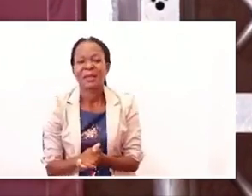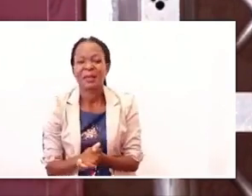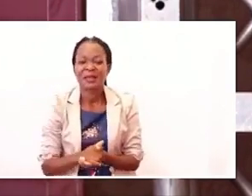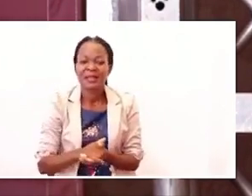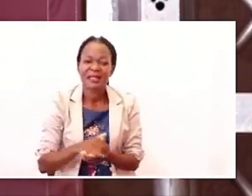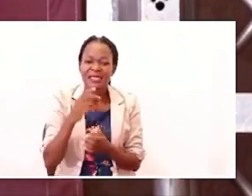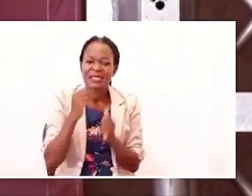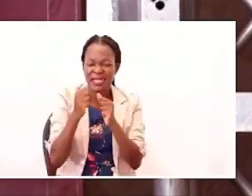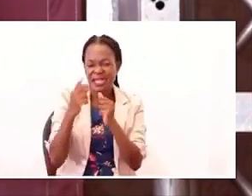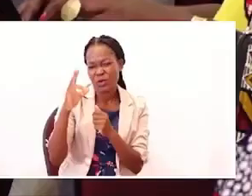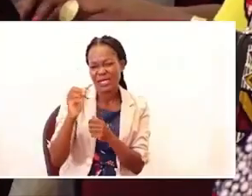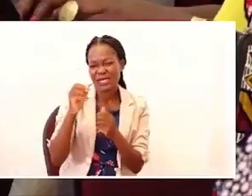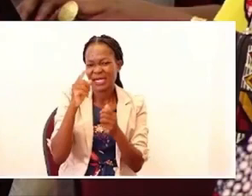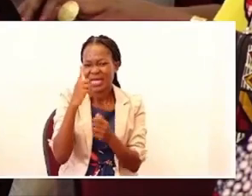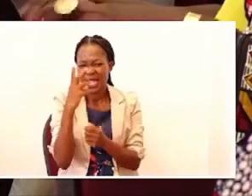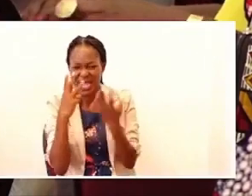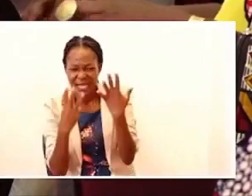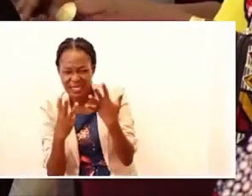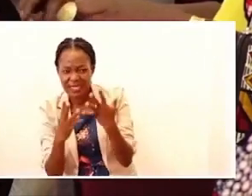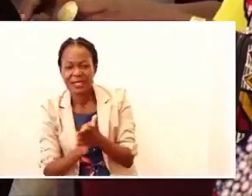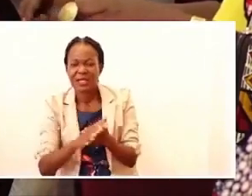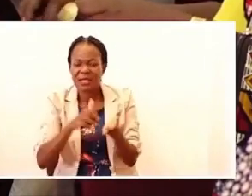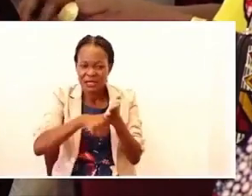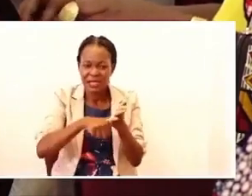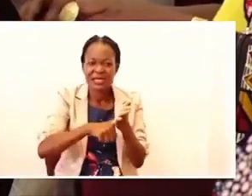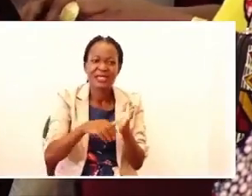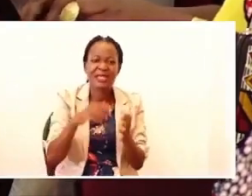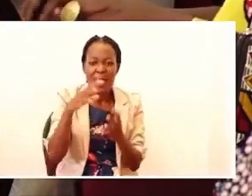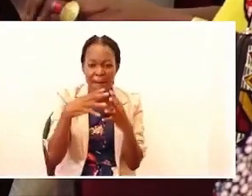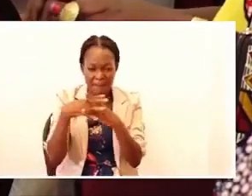debt position of the US government was 105% of GDP.